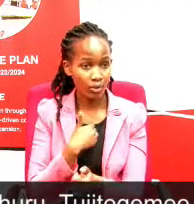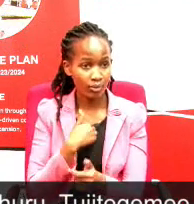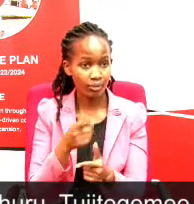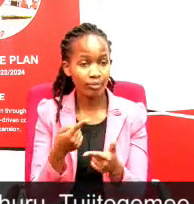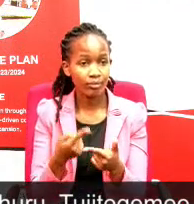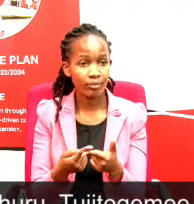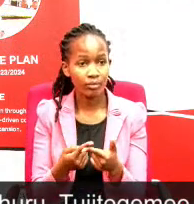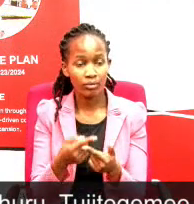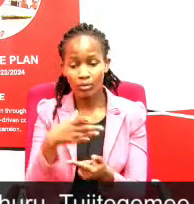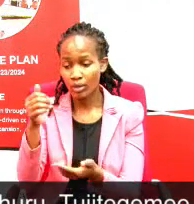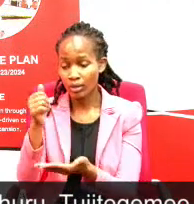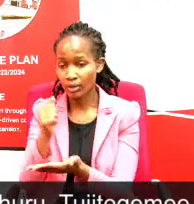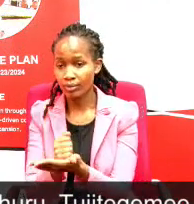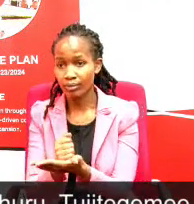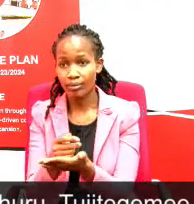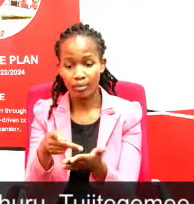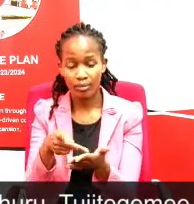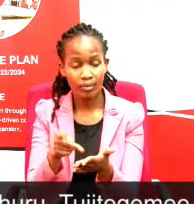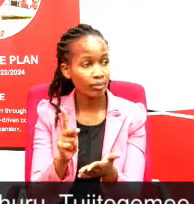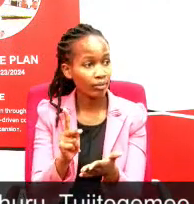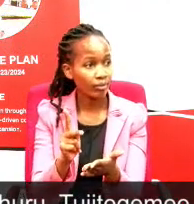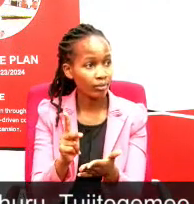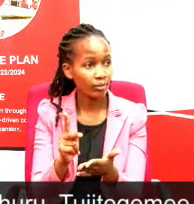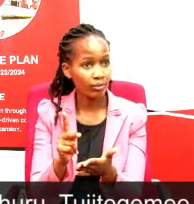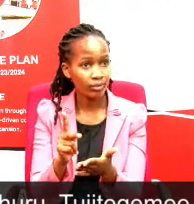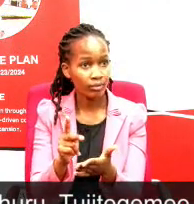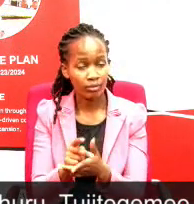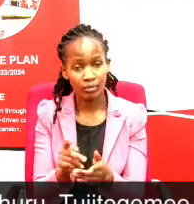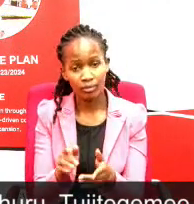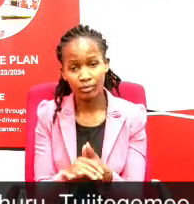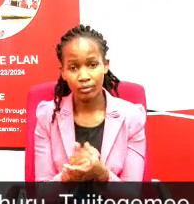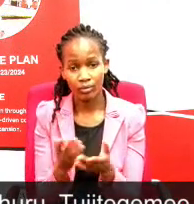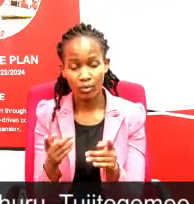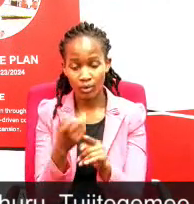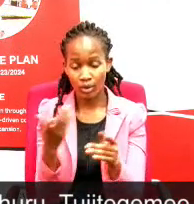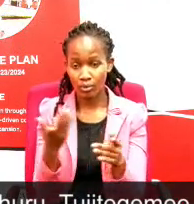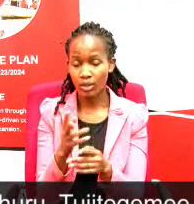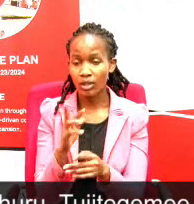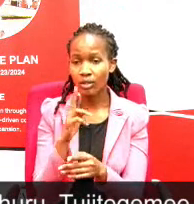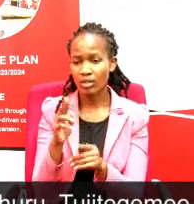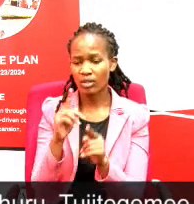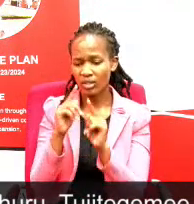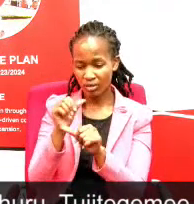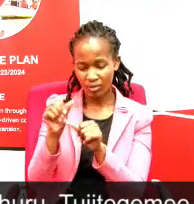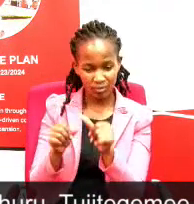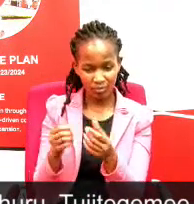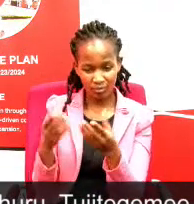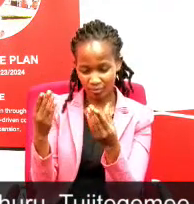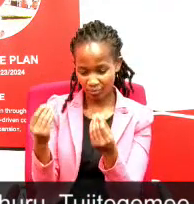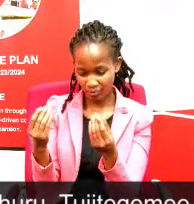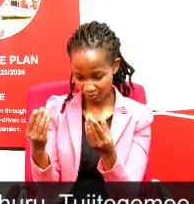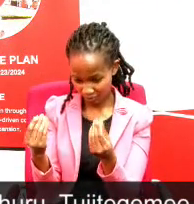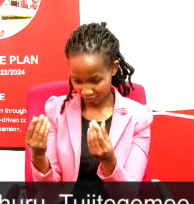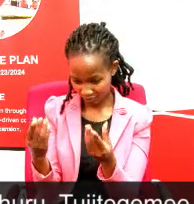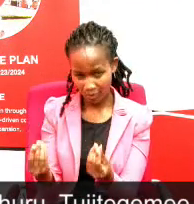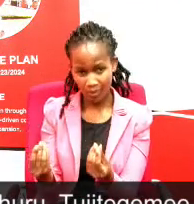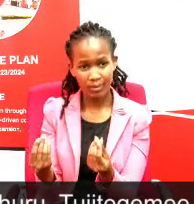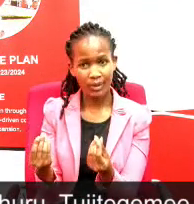need to come to the office and facilitate them, of which they should be doing it from wherever they are. We are talking about